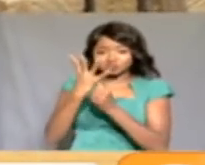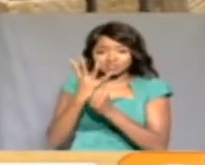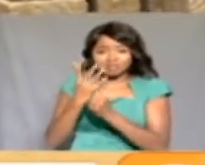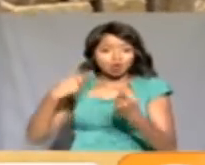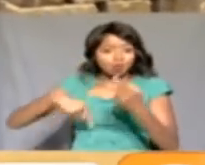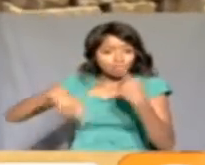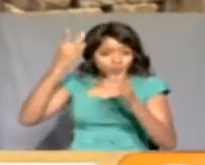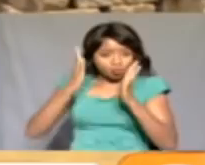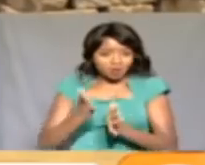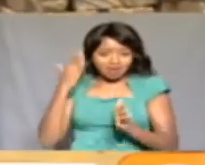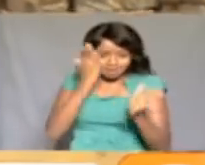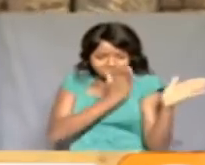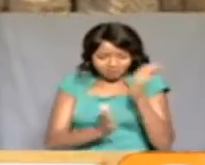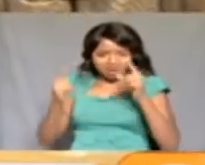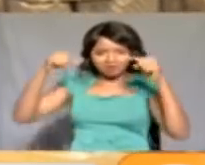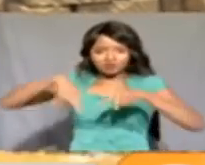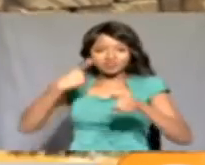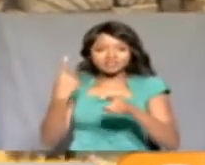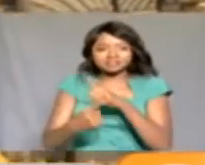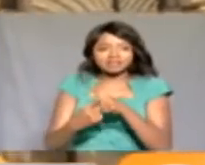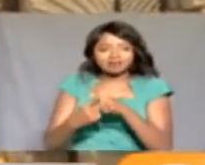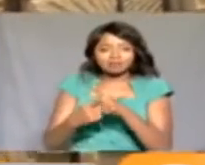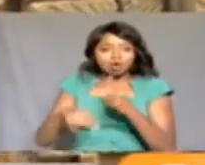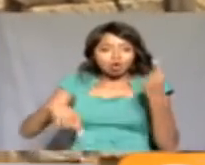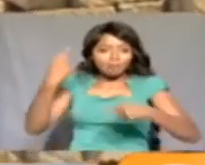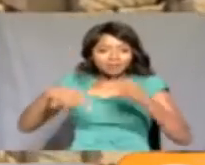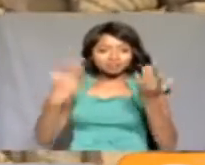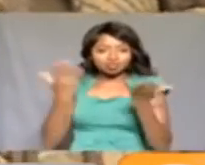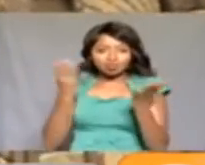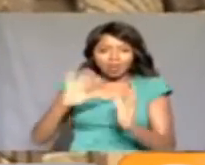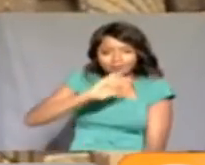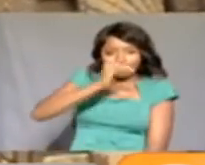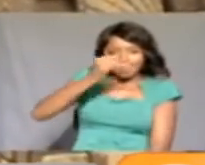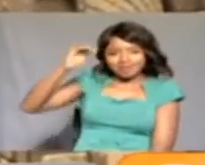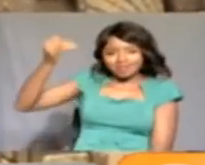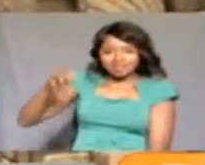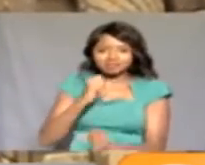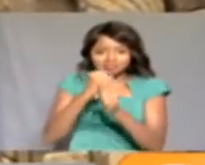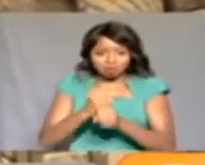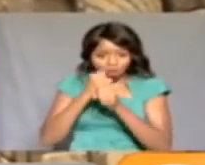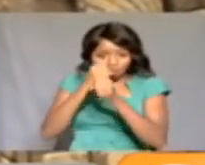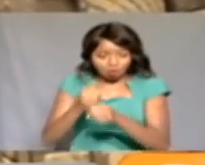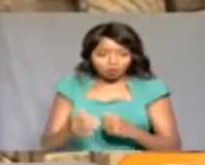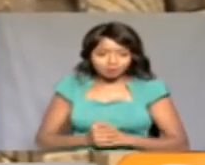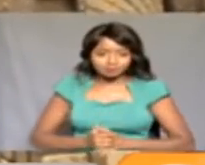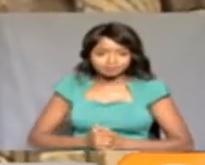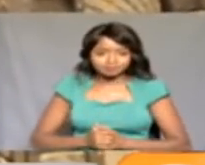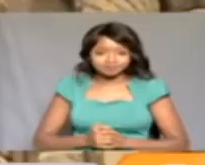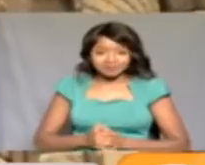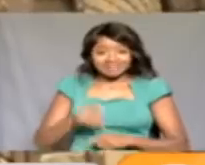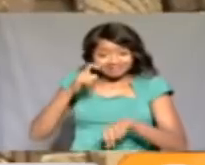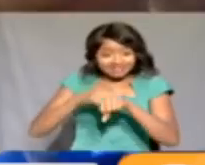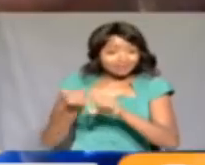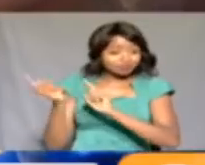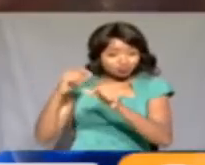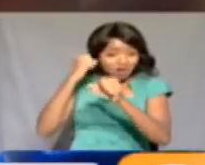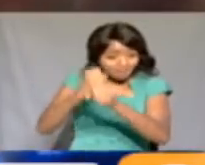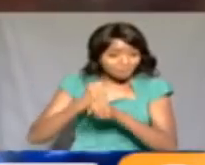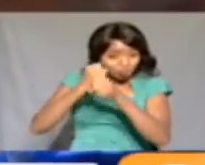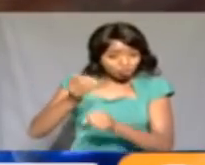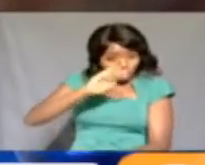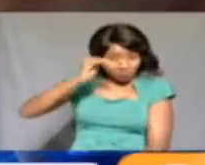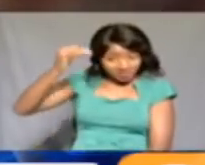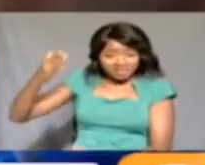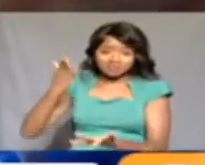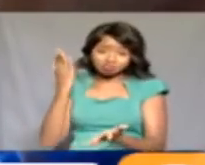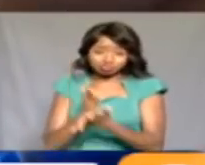was preparing for this year's race in Ngong Hills, a key training venue for many star athletes. When you come to Ngong, within this region,